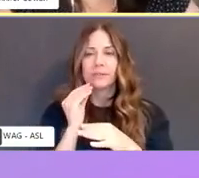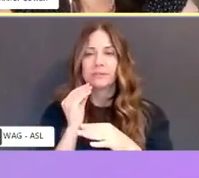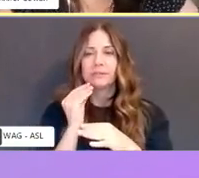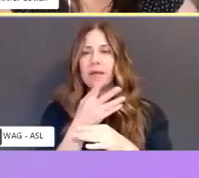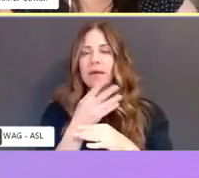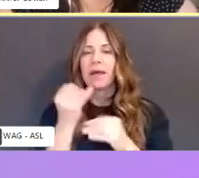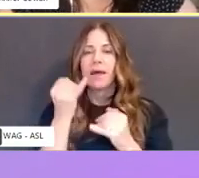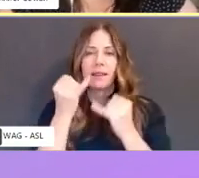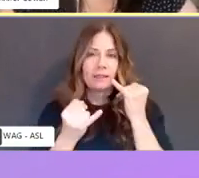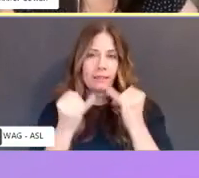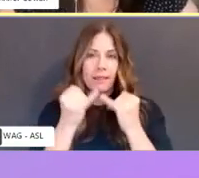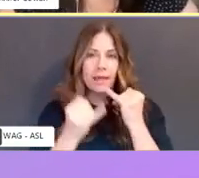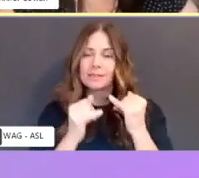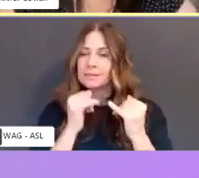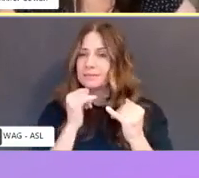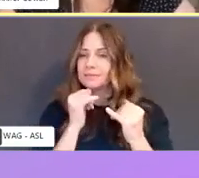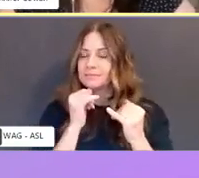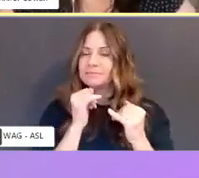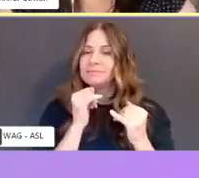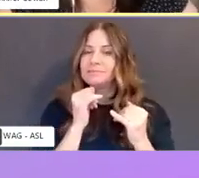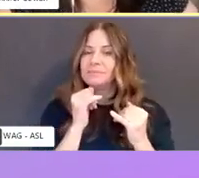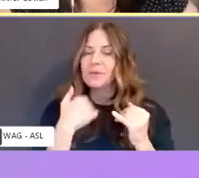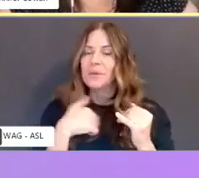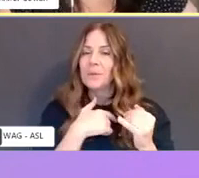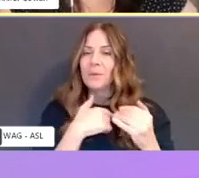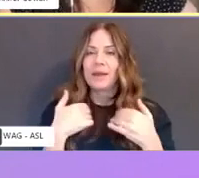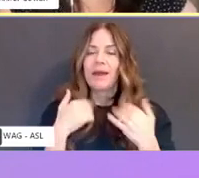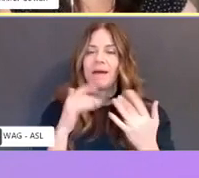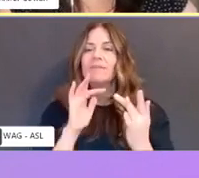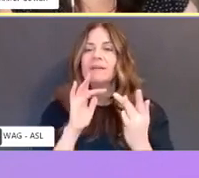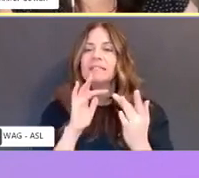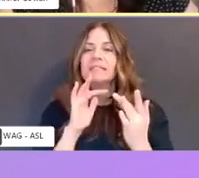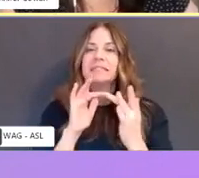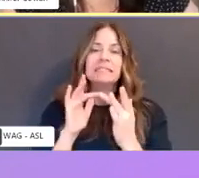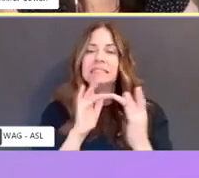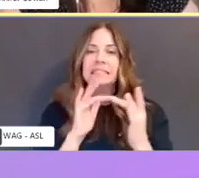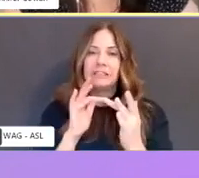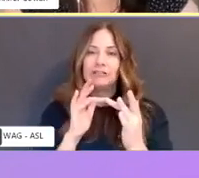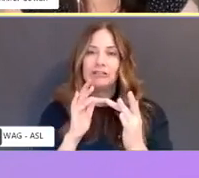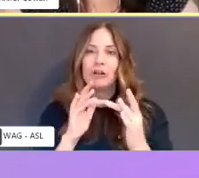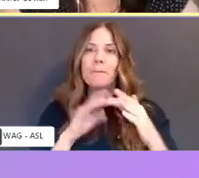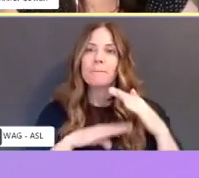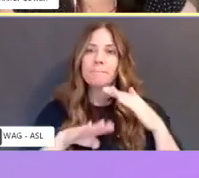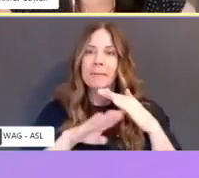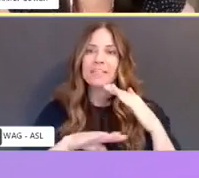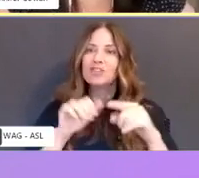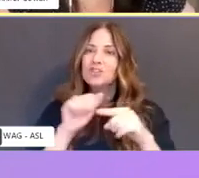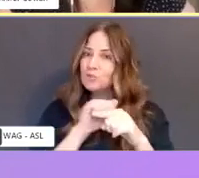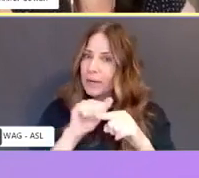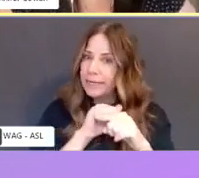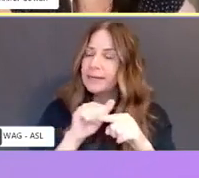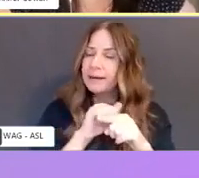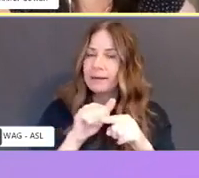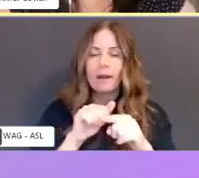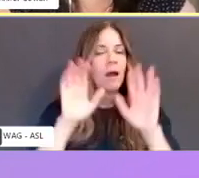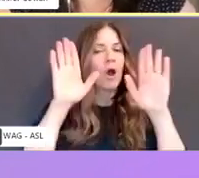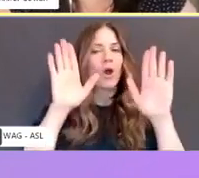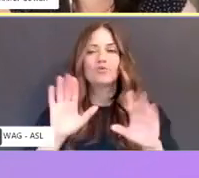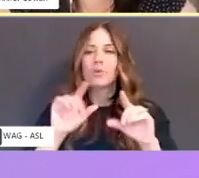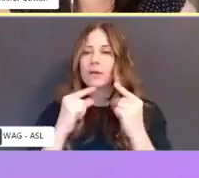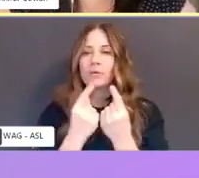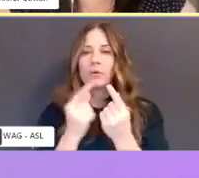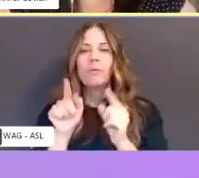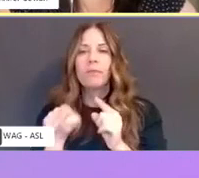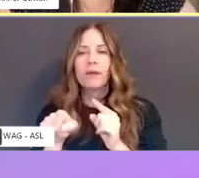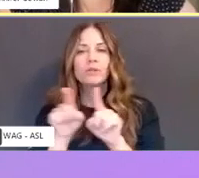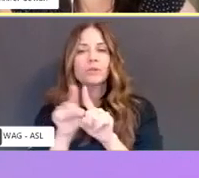And last but not least, we have digital accessibility roles-based training. And again, a really great group that